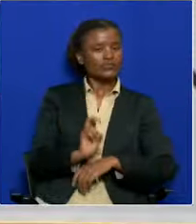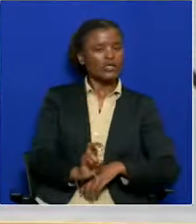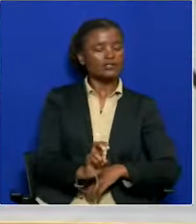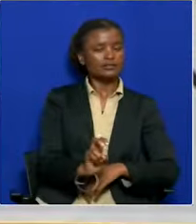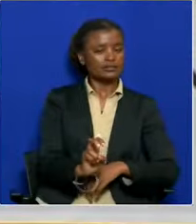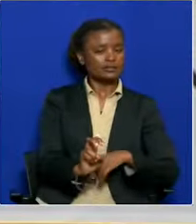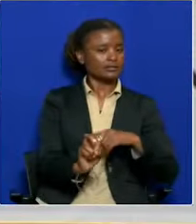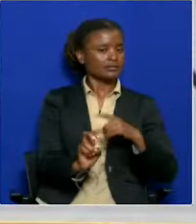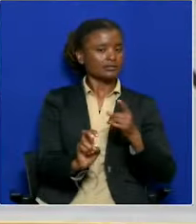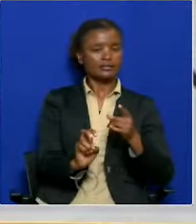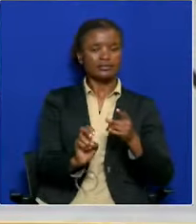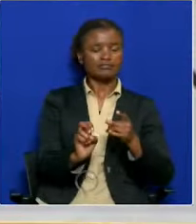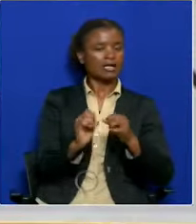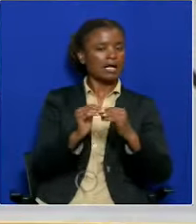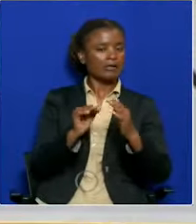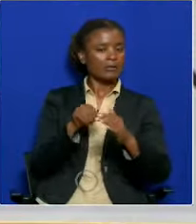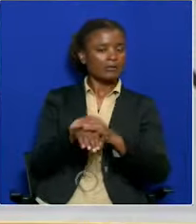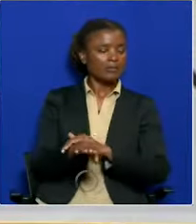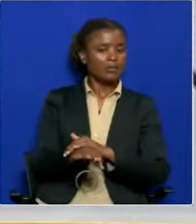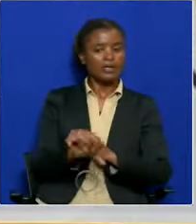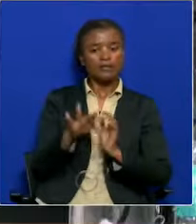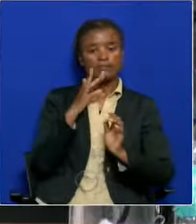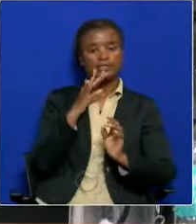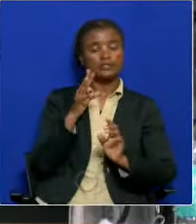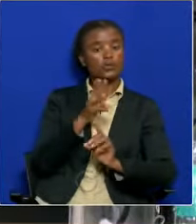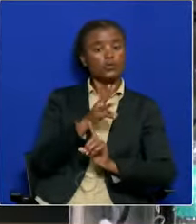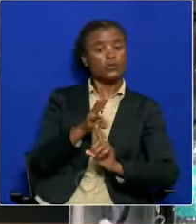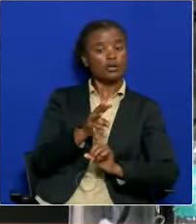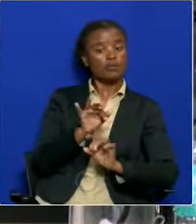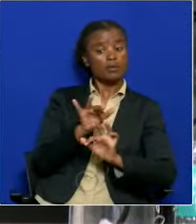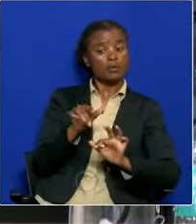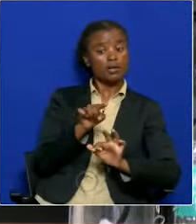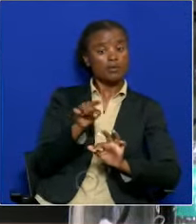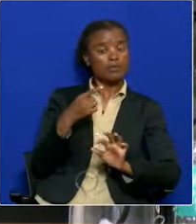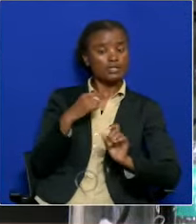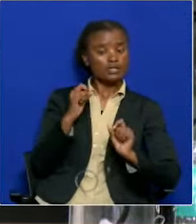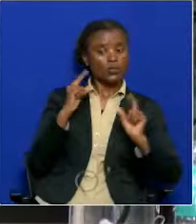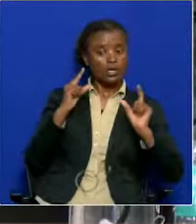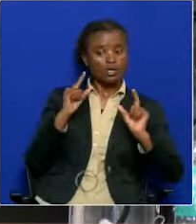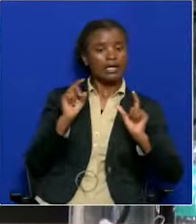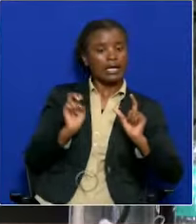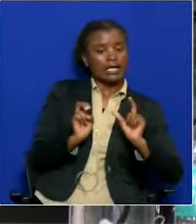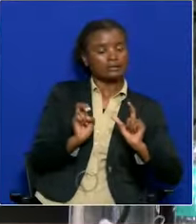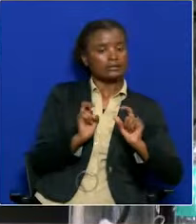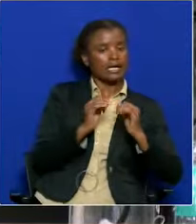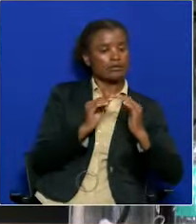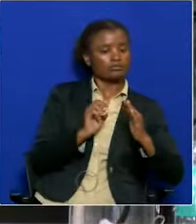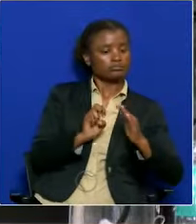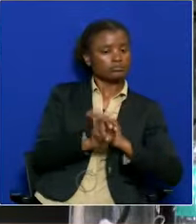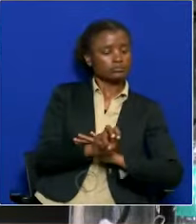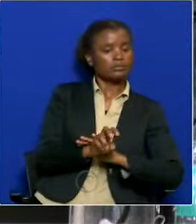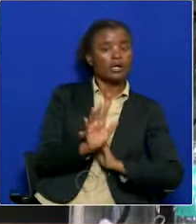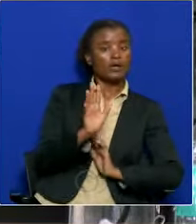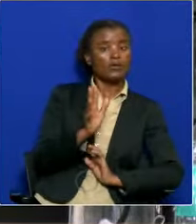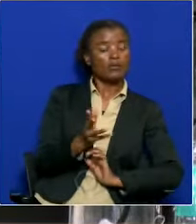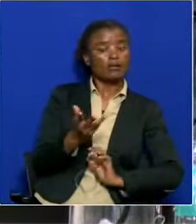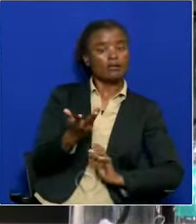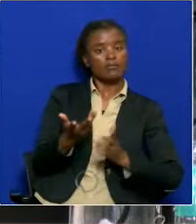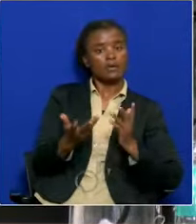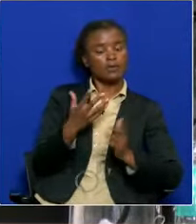the weather, people to be aware of snakes coming into the house because of hot weather. And another one was related to